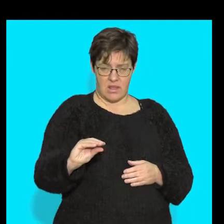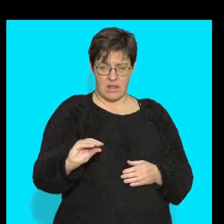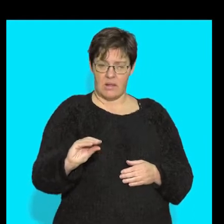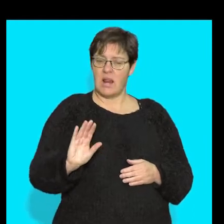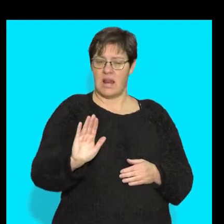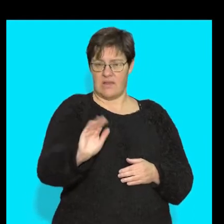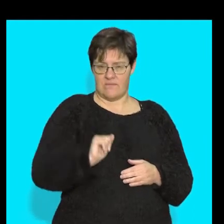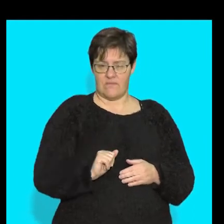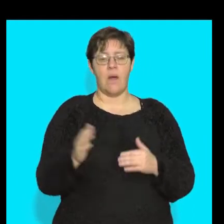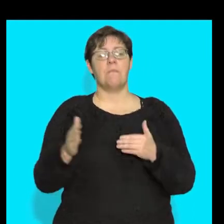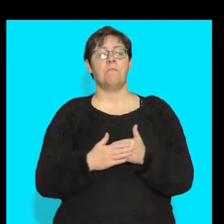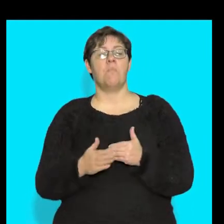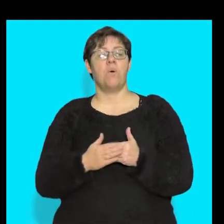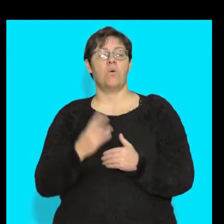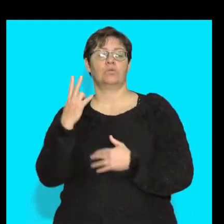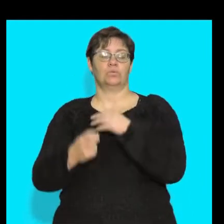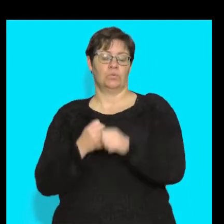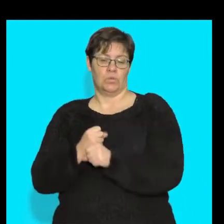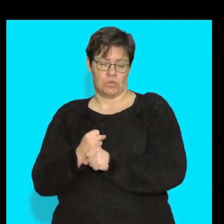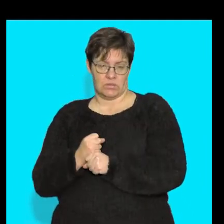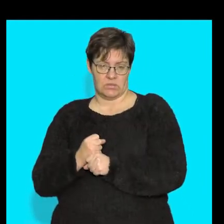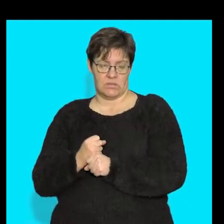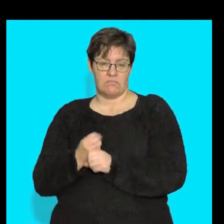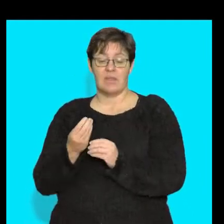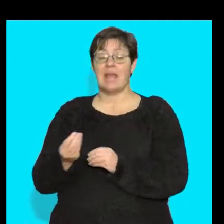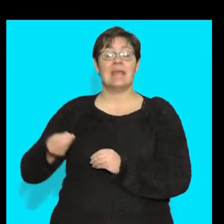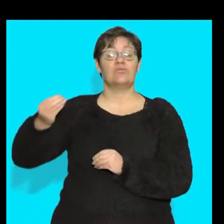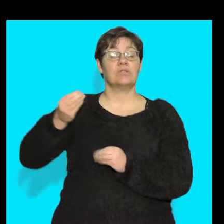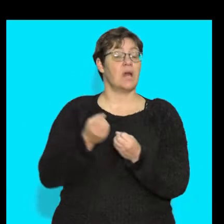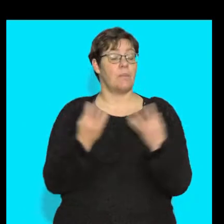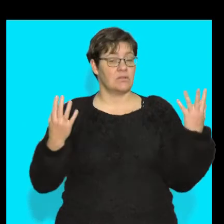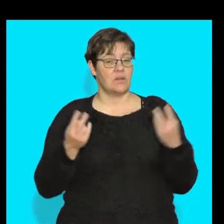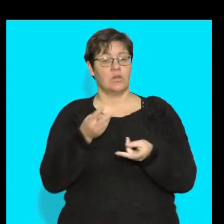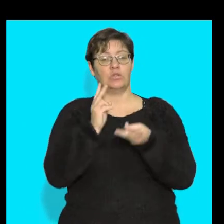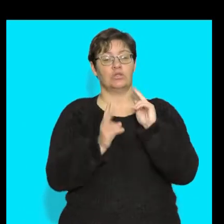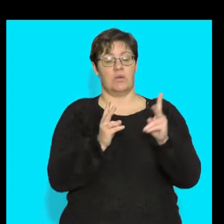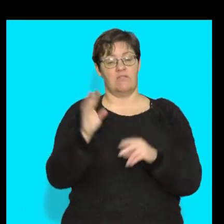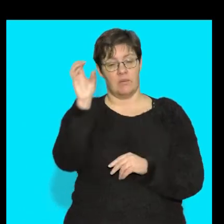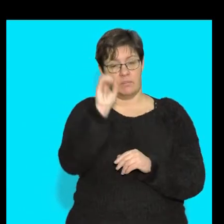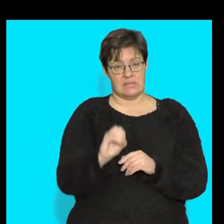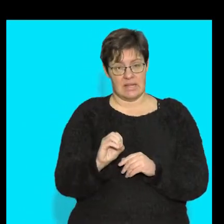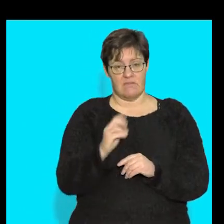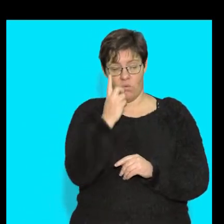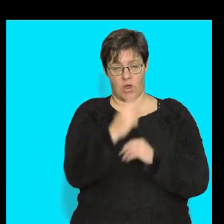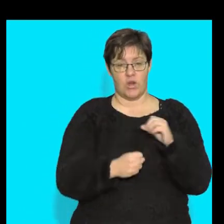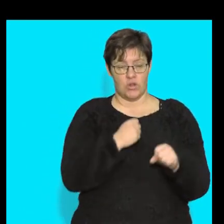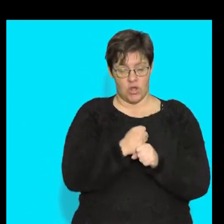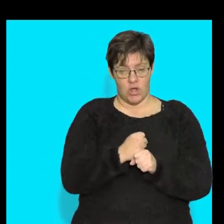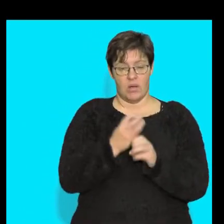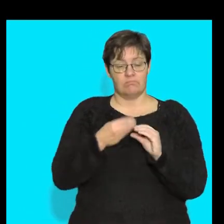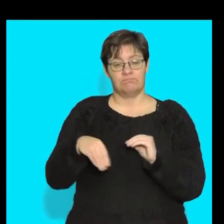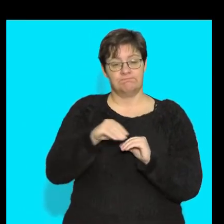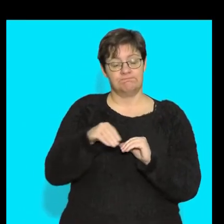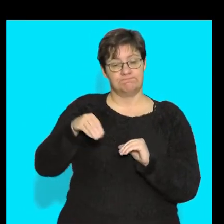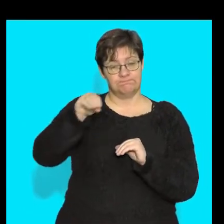for a further 2 years at an interest rate of 12% per annum compound